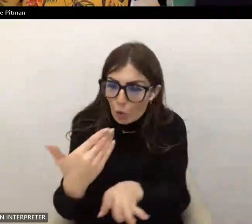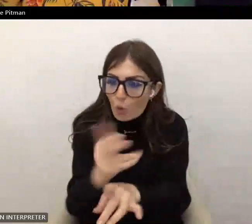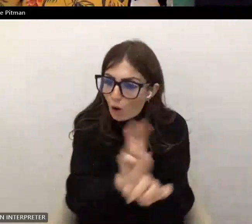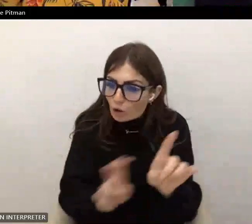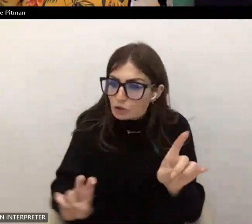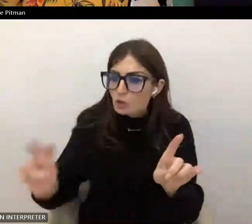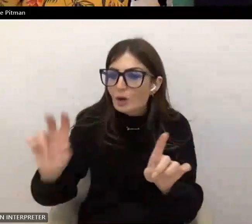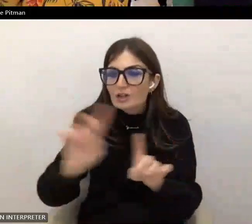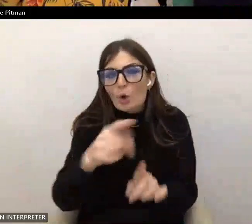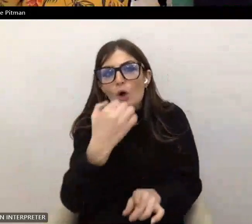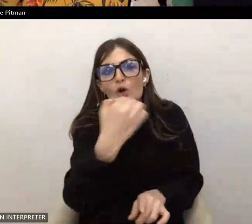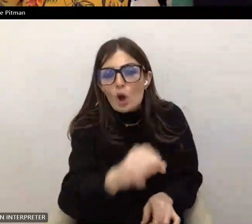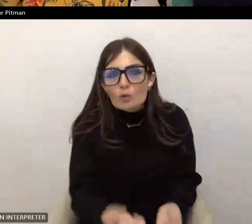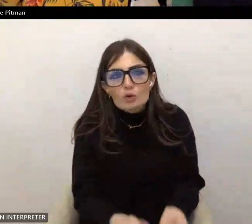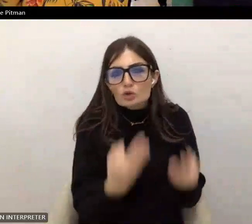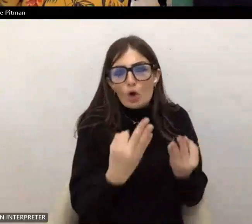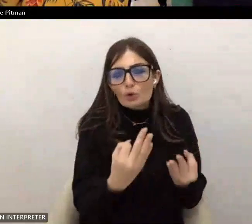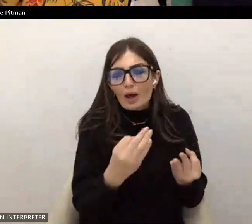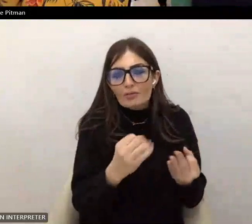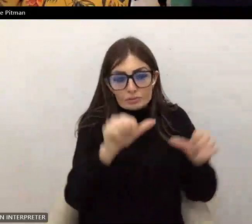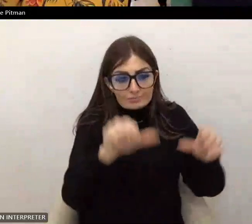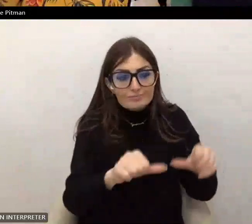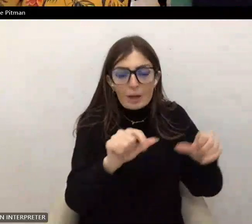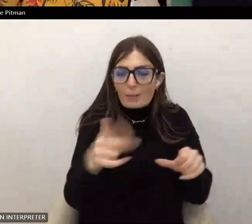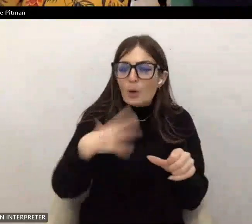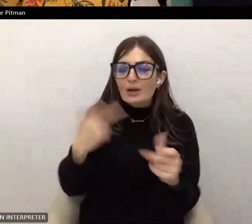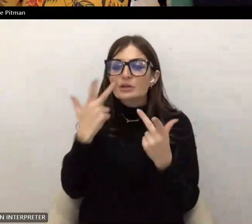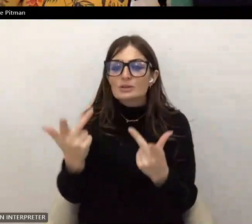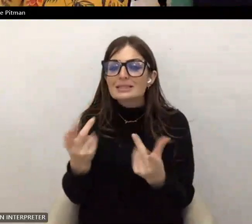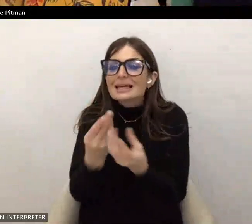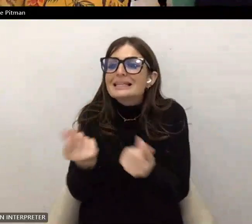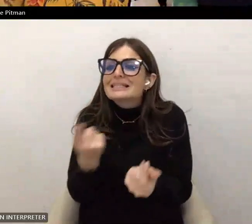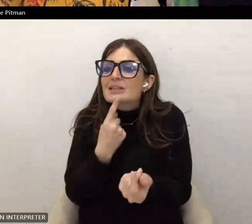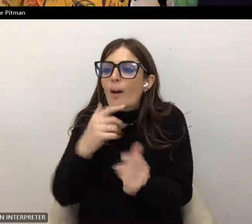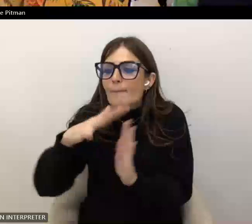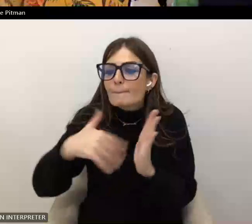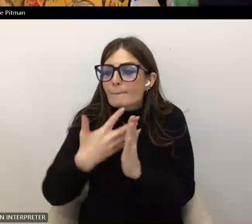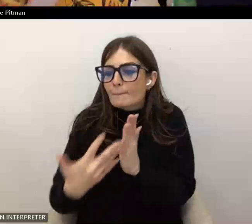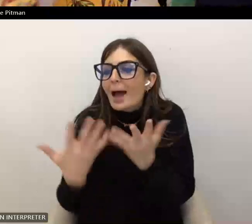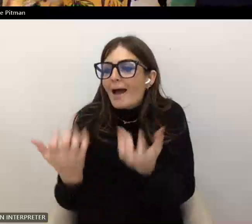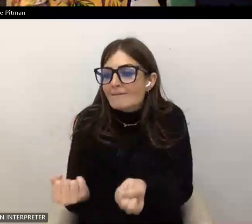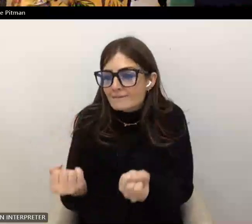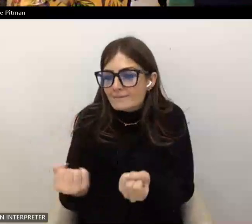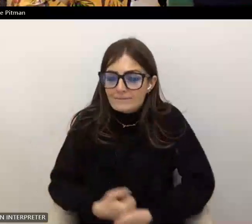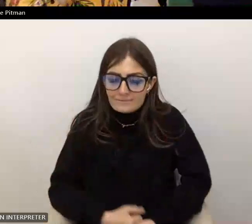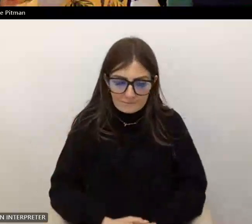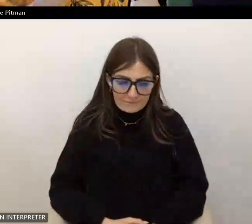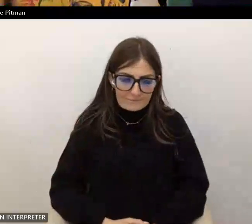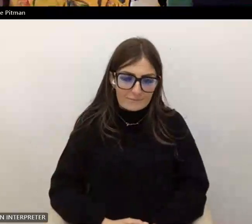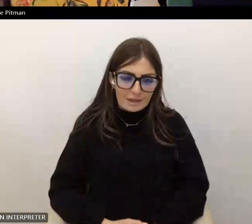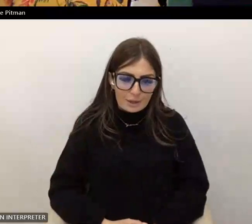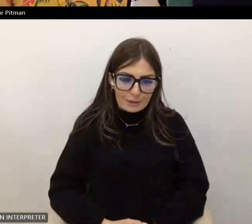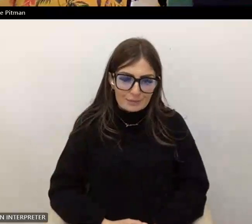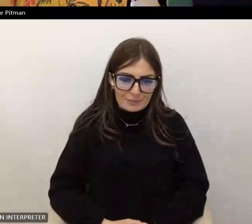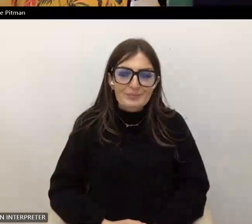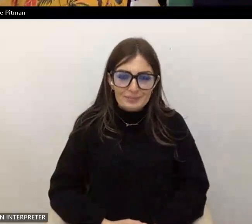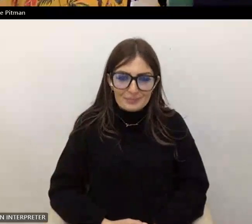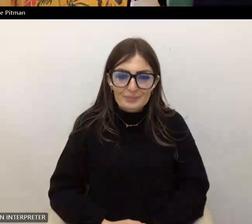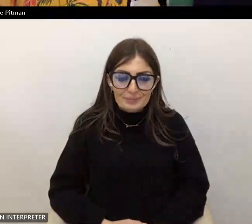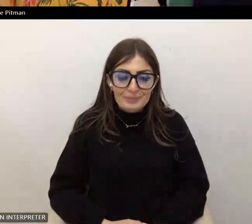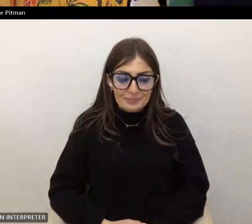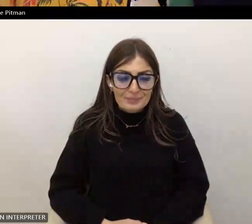short answer is no, you don't have to have that locked in, but we do need to see a schedule that you're proposing. A question